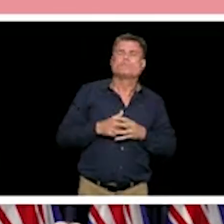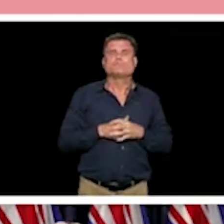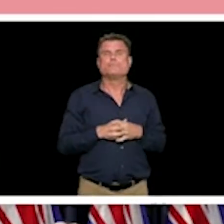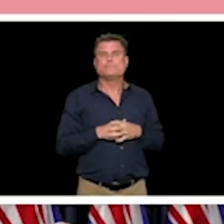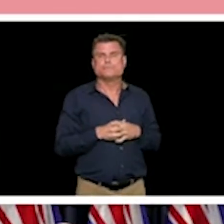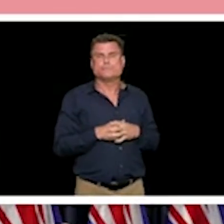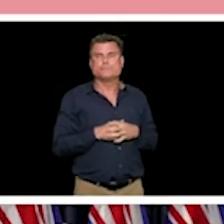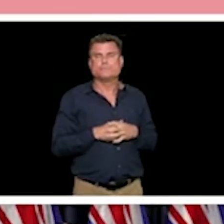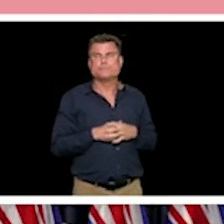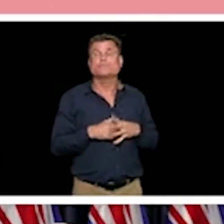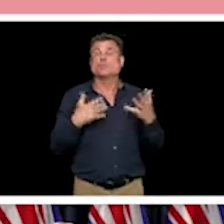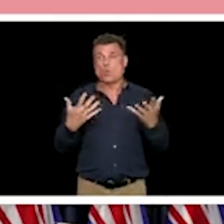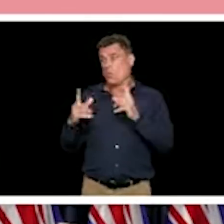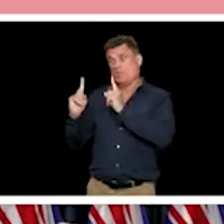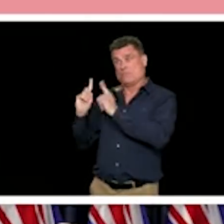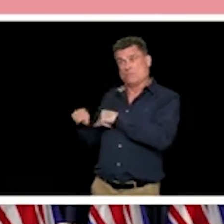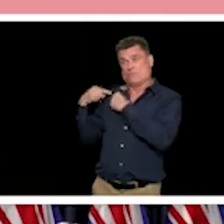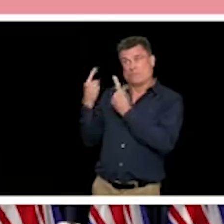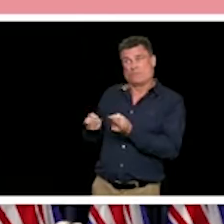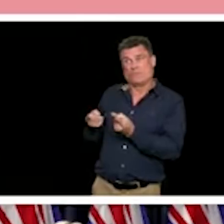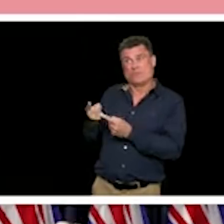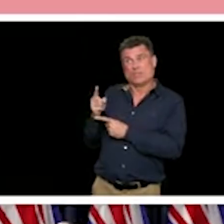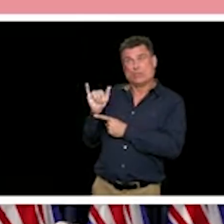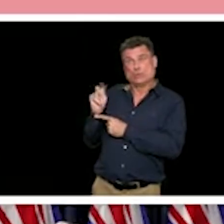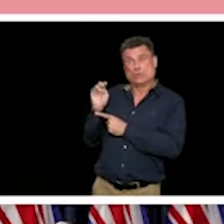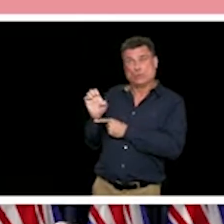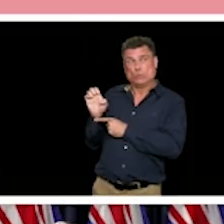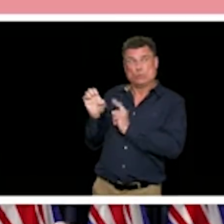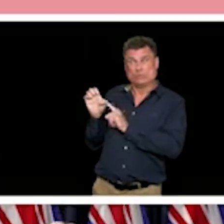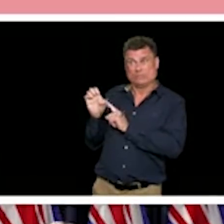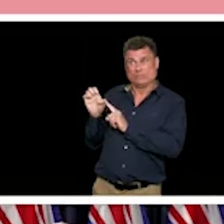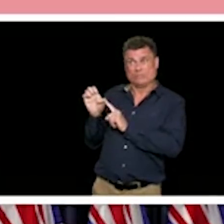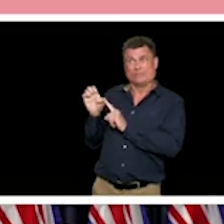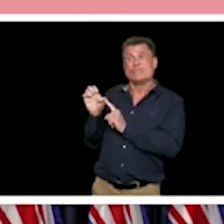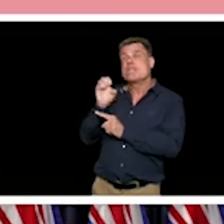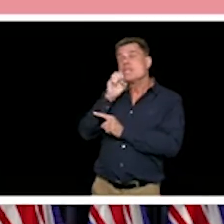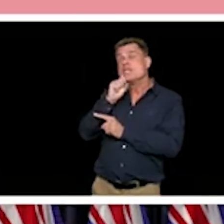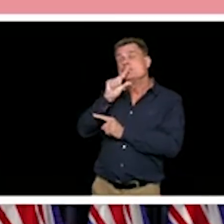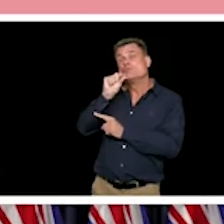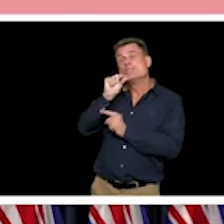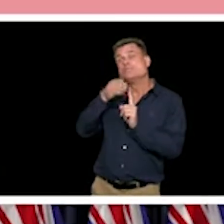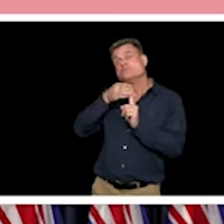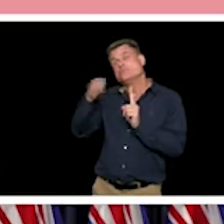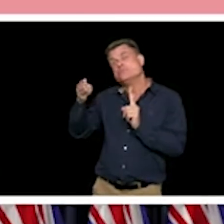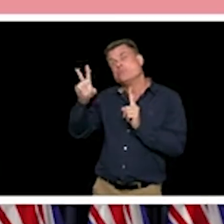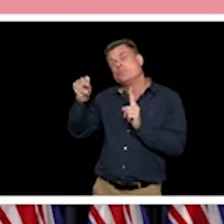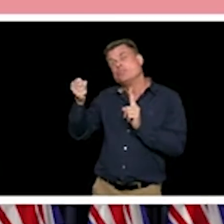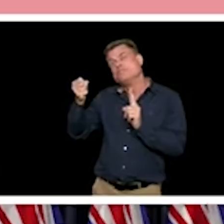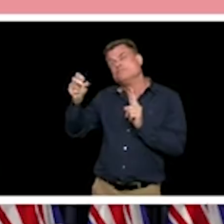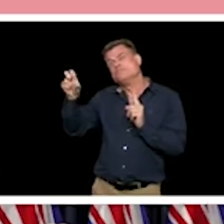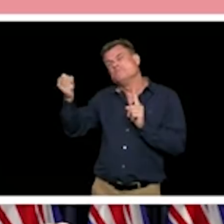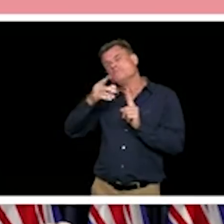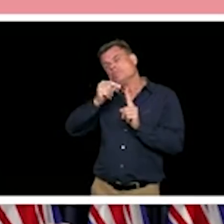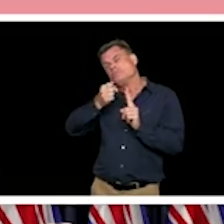between June and August 8th, we've seen a much broader increase, particularly in people in their 20s